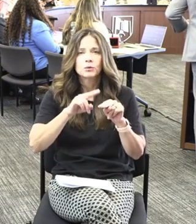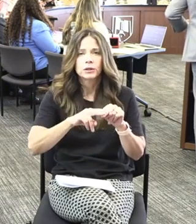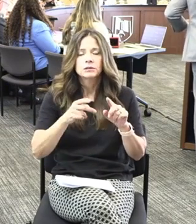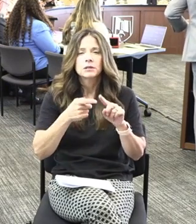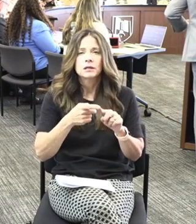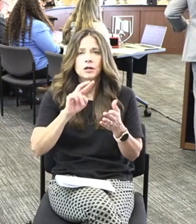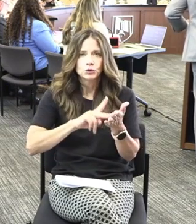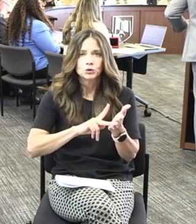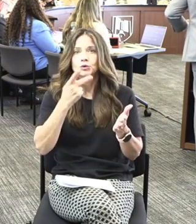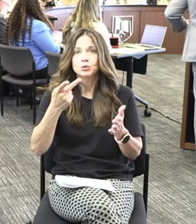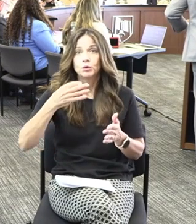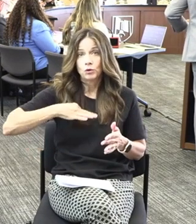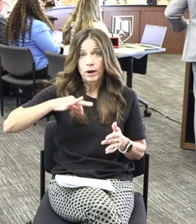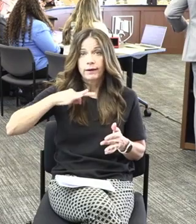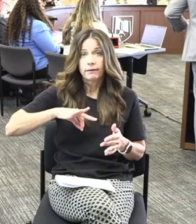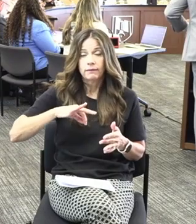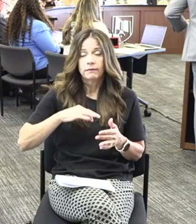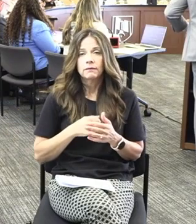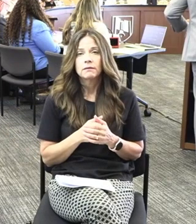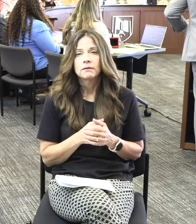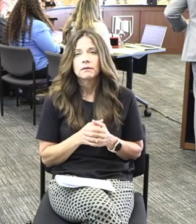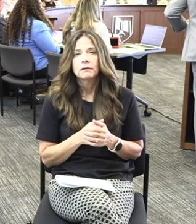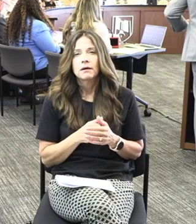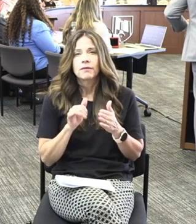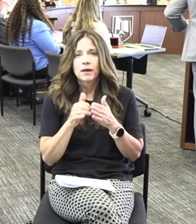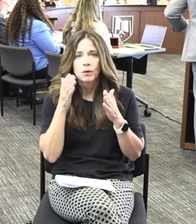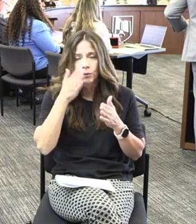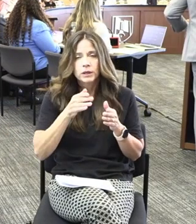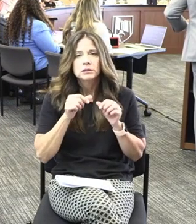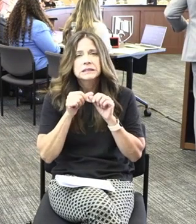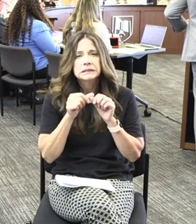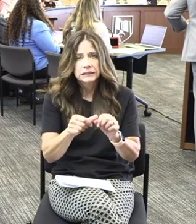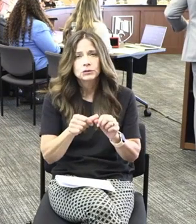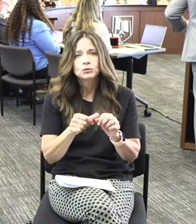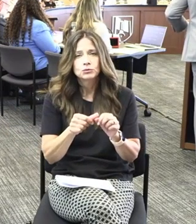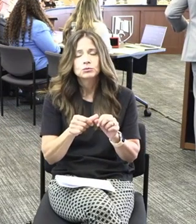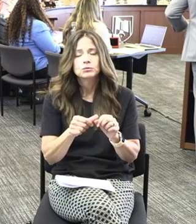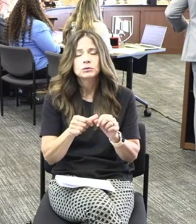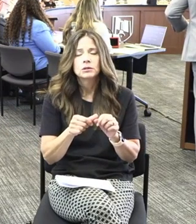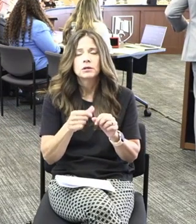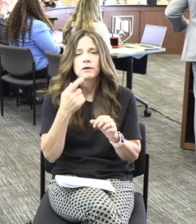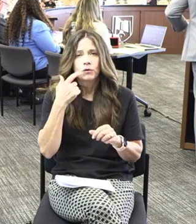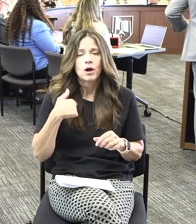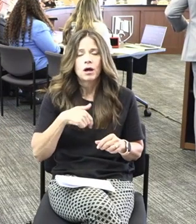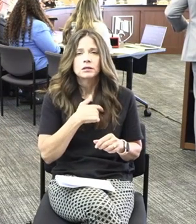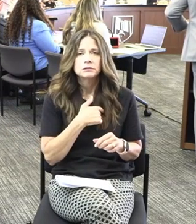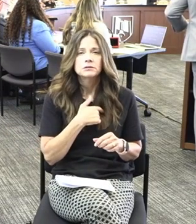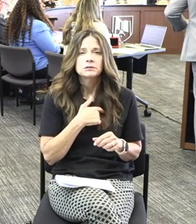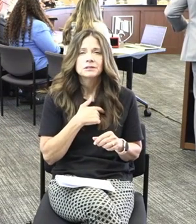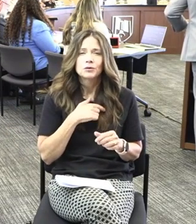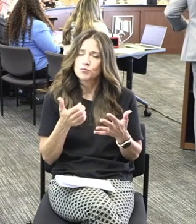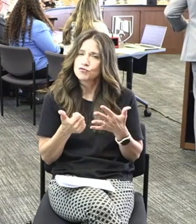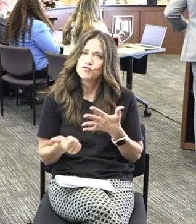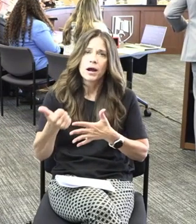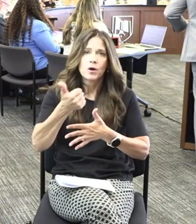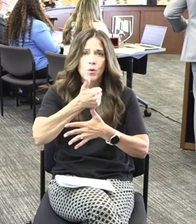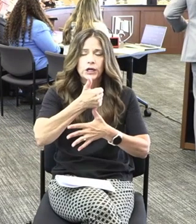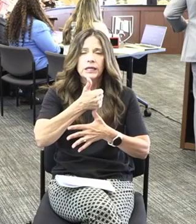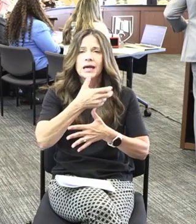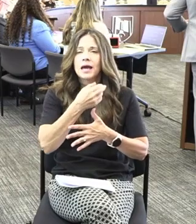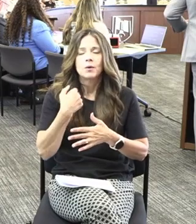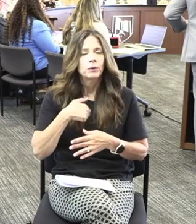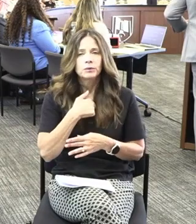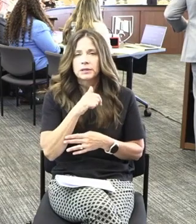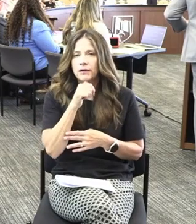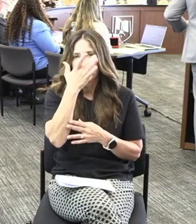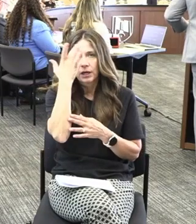dual credit matriculation. That will continue to maintain for us as a priority, so we won't lose sight